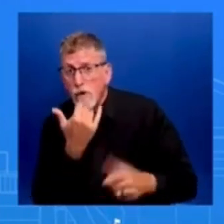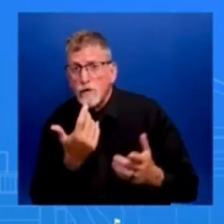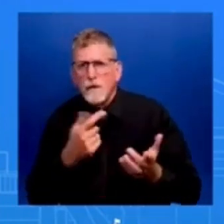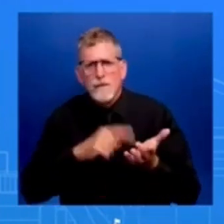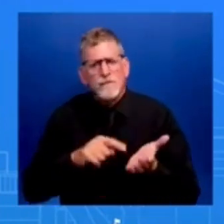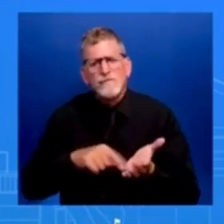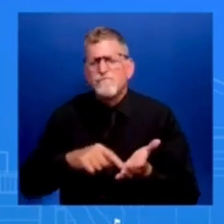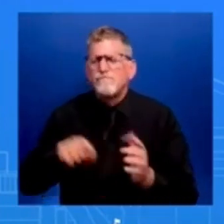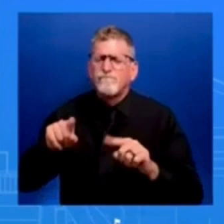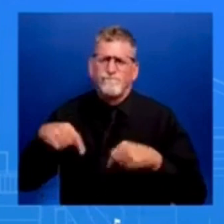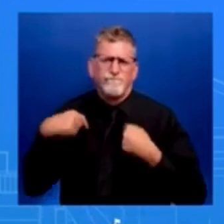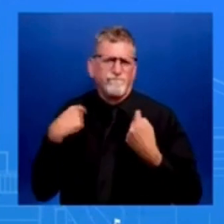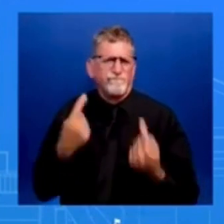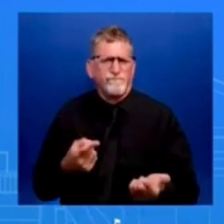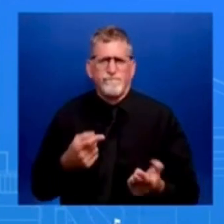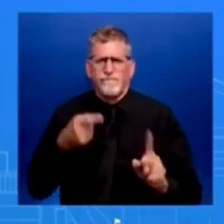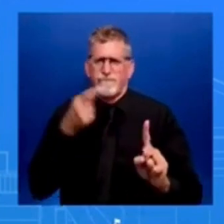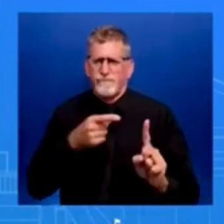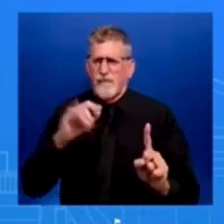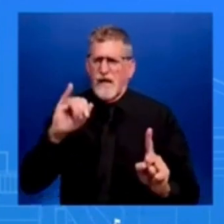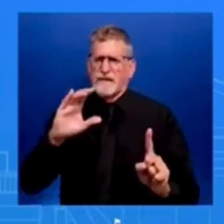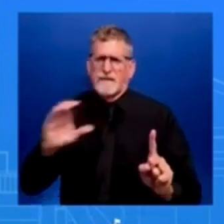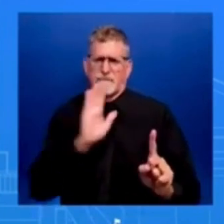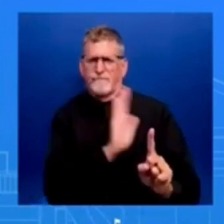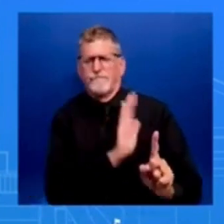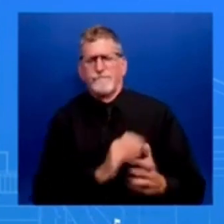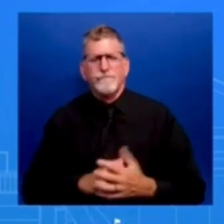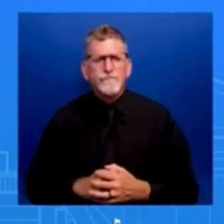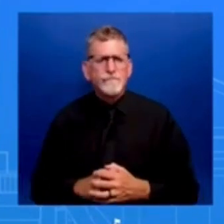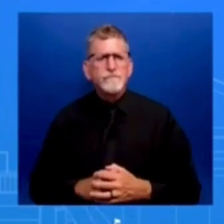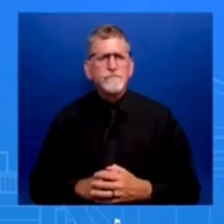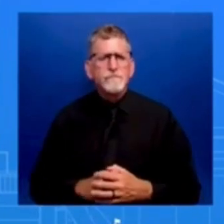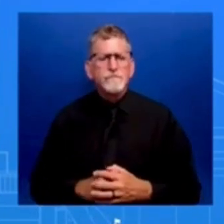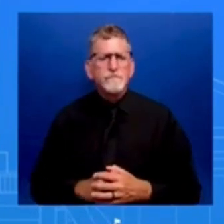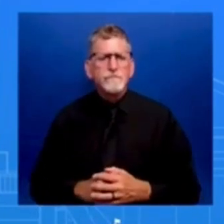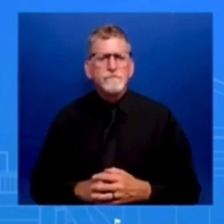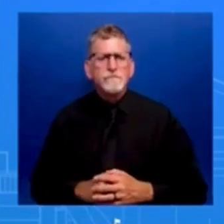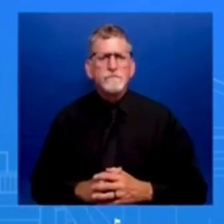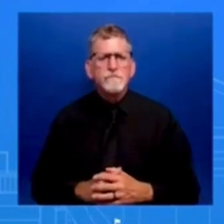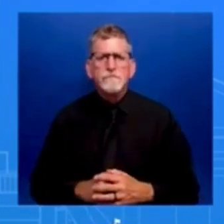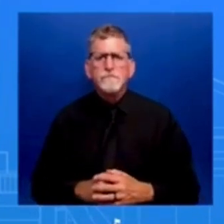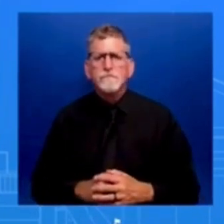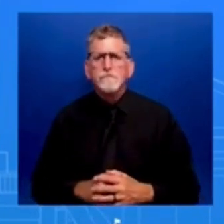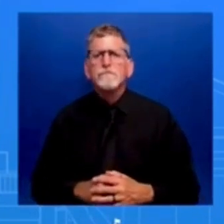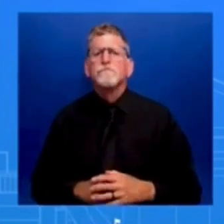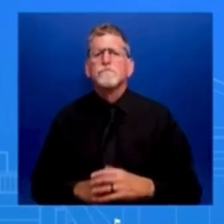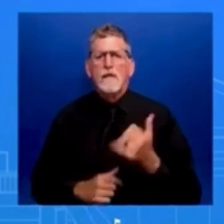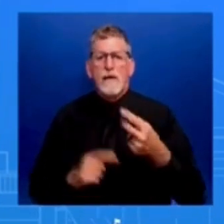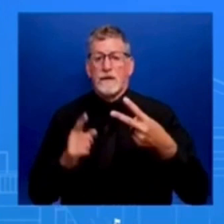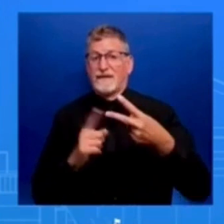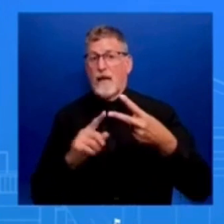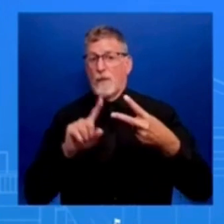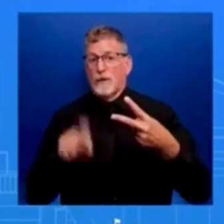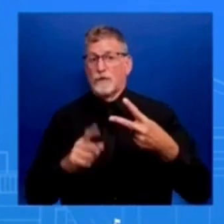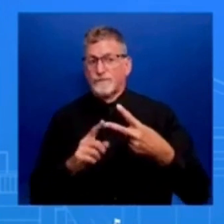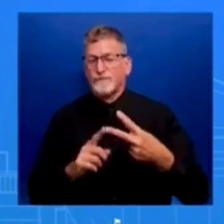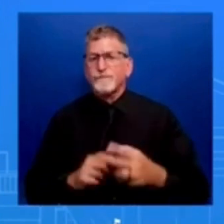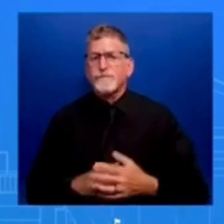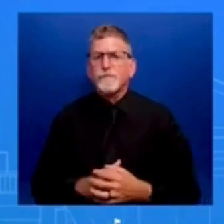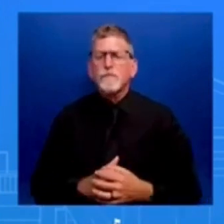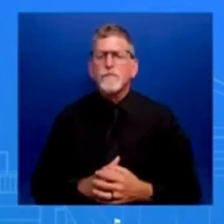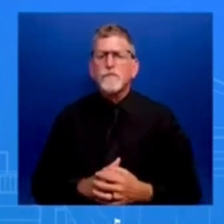specifically. And then one effect on the heat or climate change. A bit of a 40,000-foot question